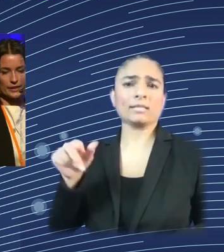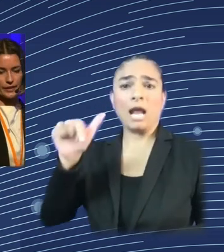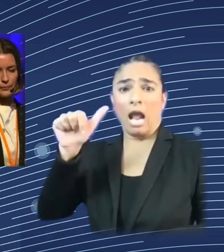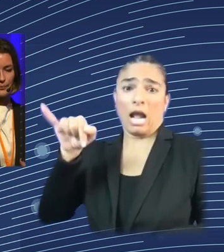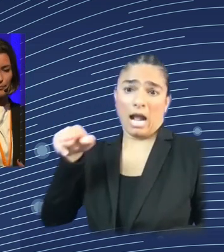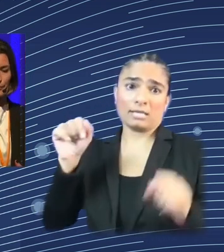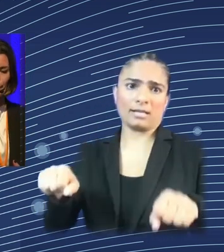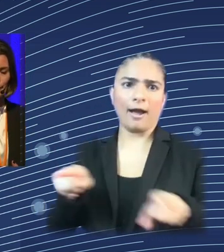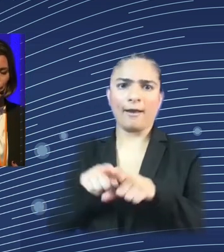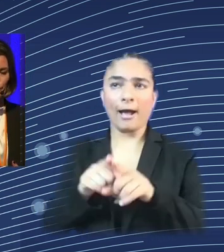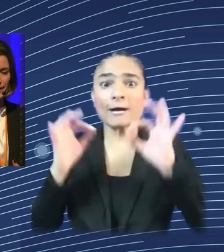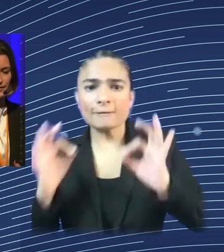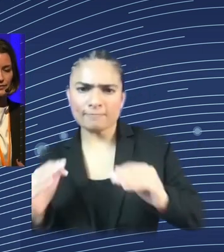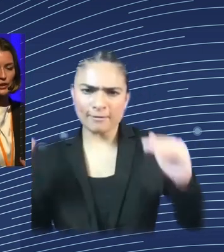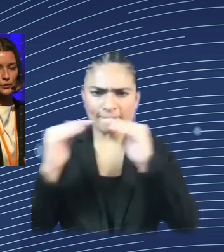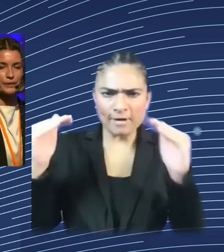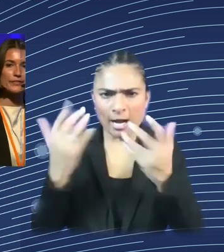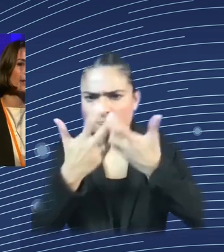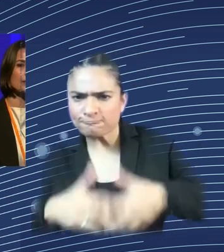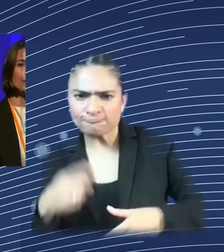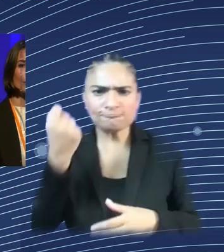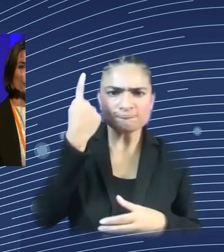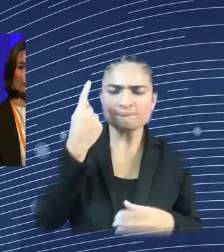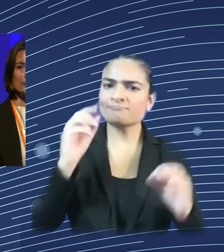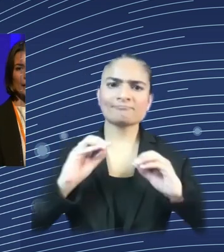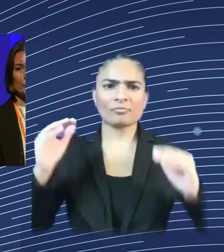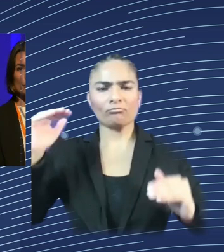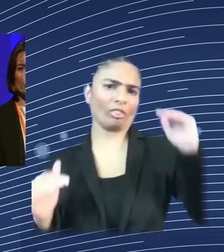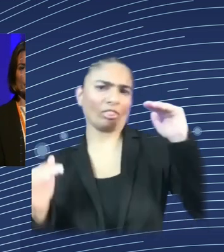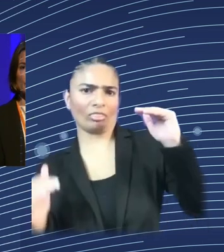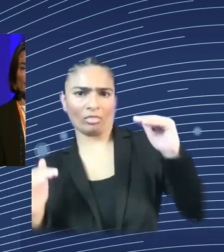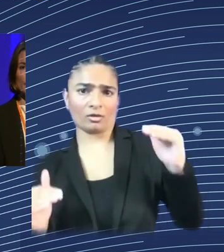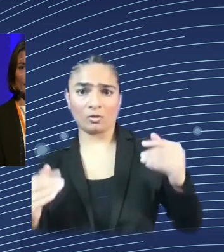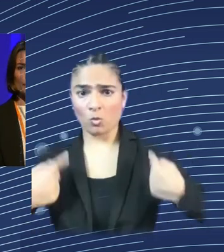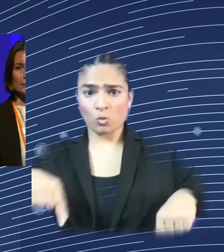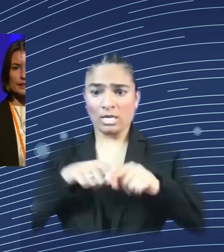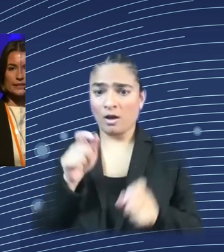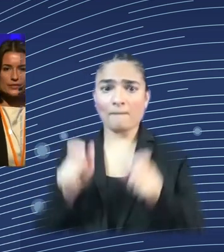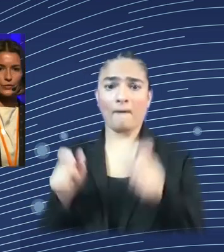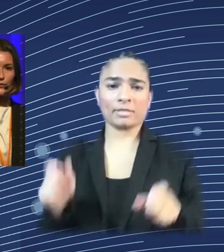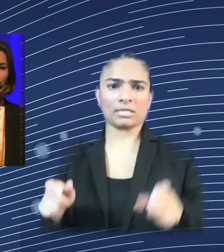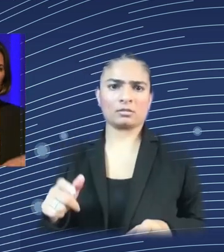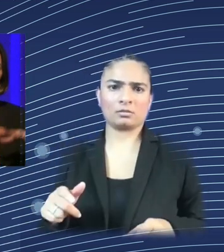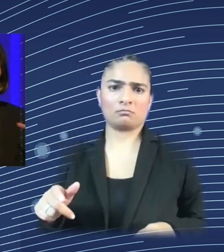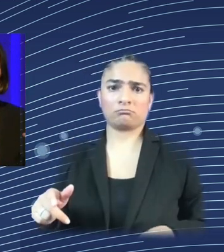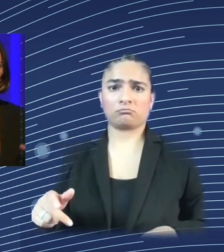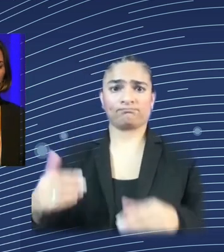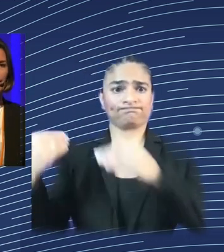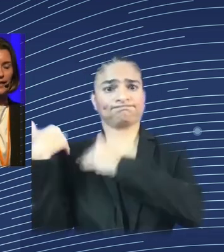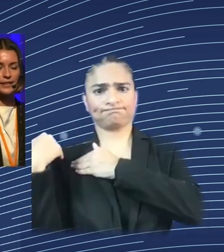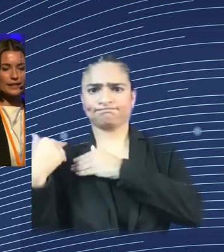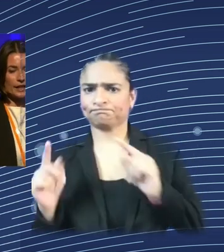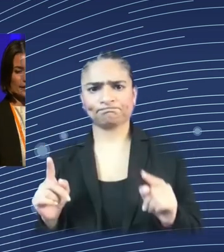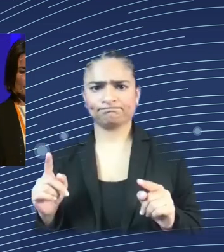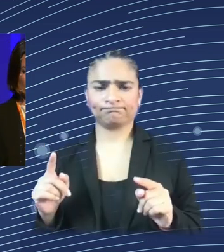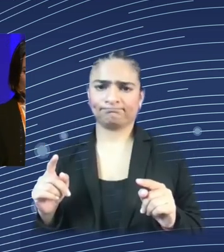third reason could be that also time pressure leads to the fact that human